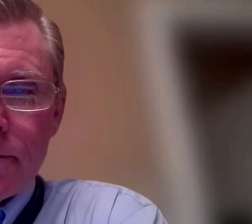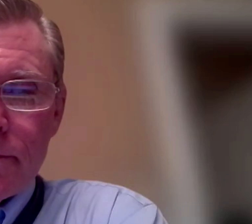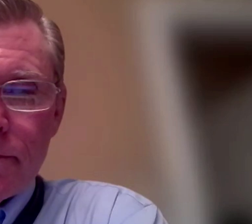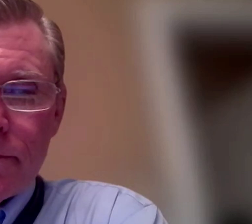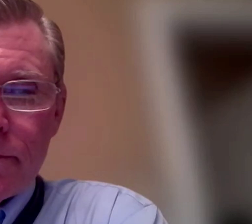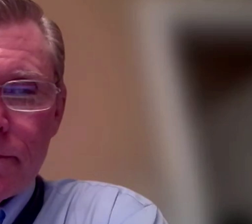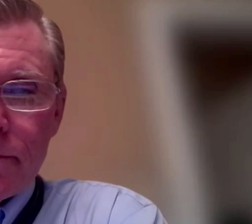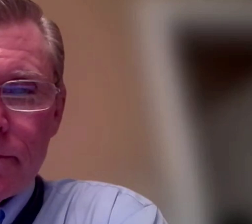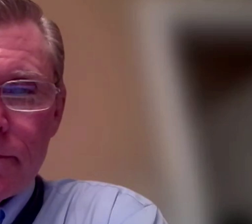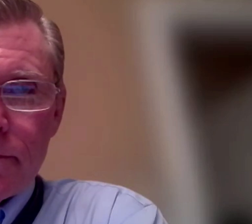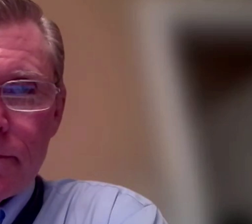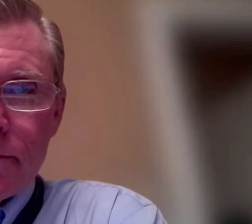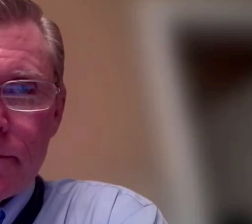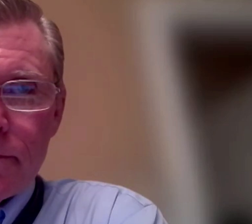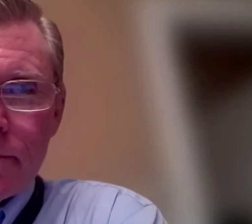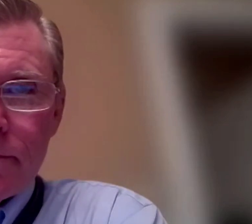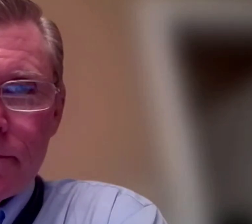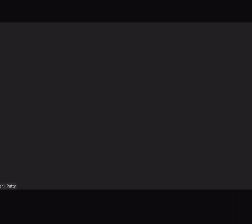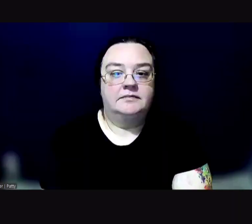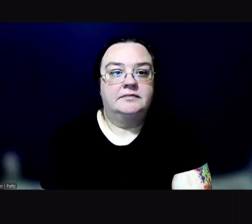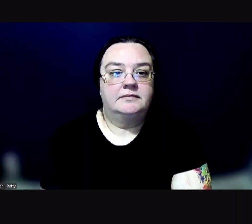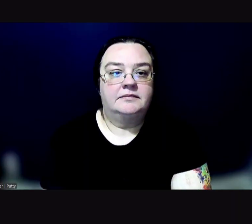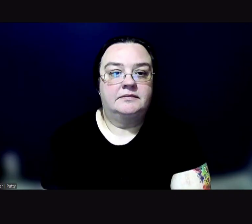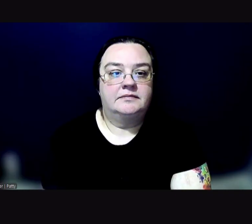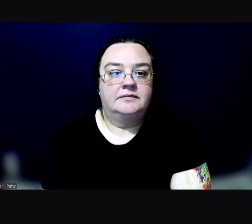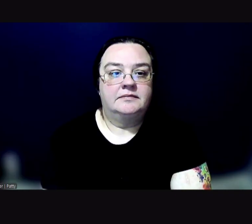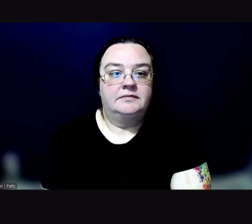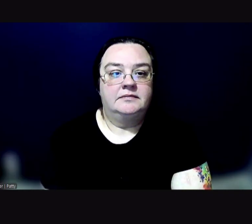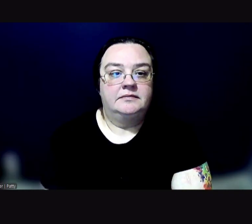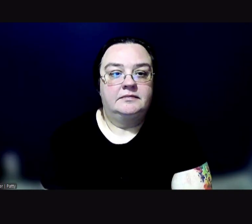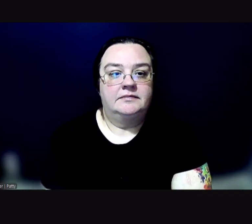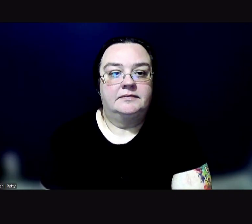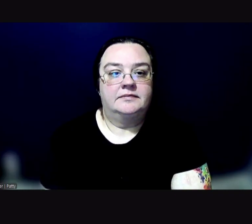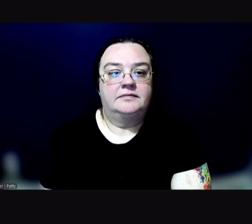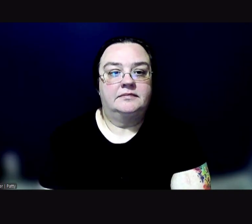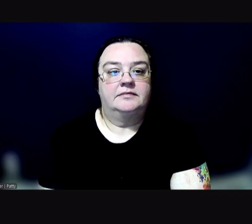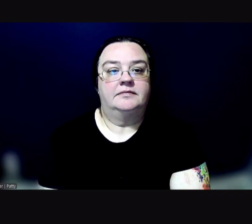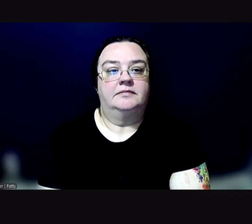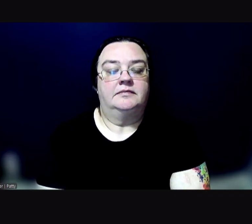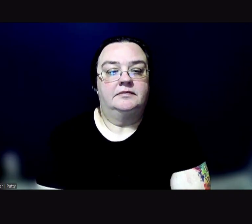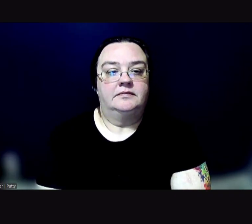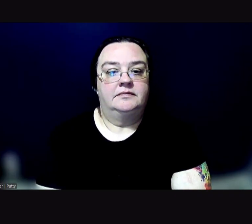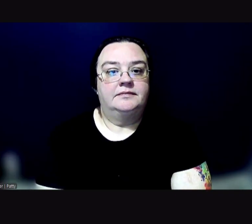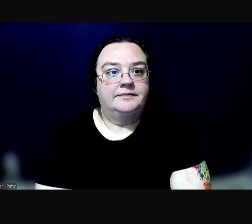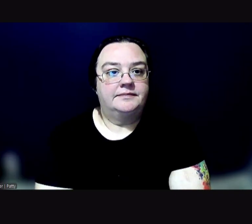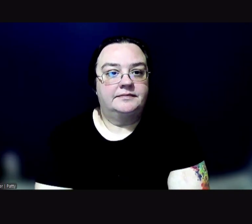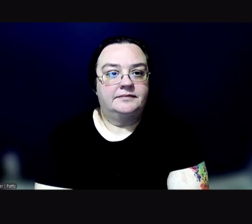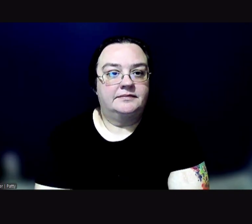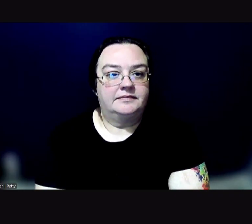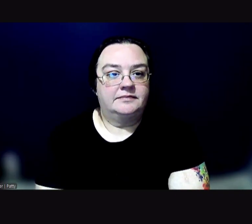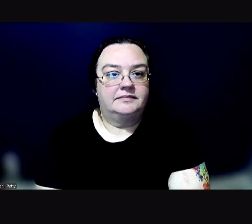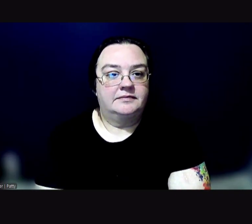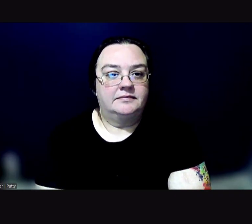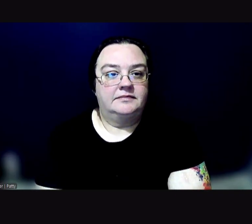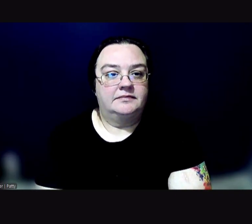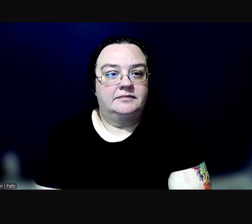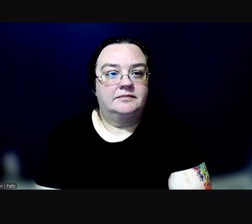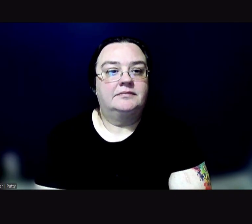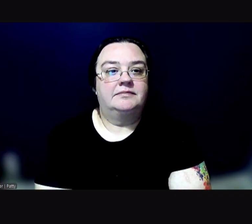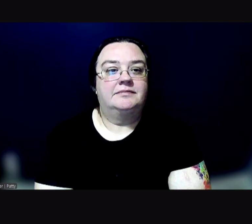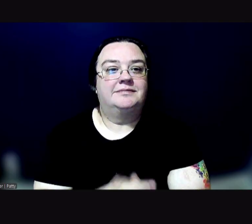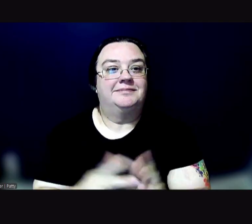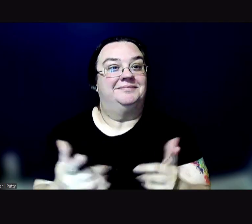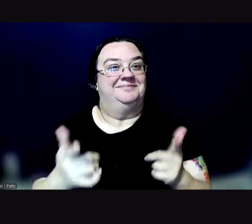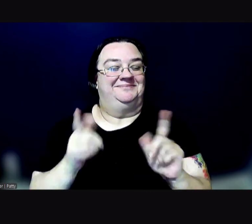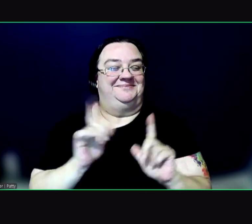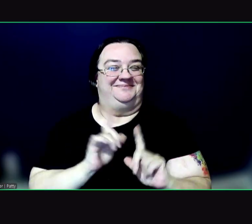Okay, I just wanted to make sure, because if it's just going to sit in here, it's not going to carry from time to time. Absolutely.